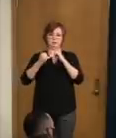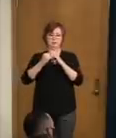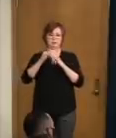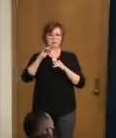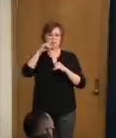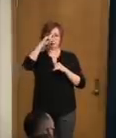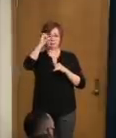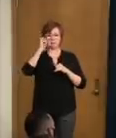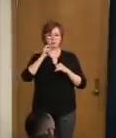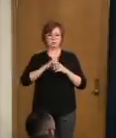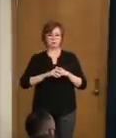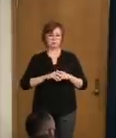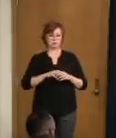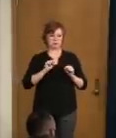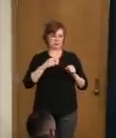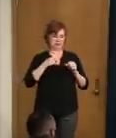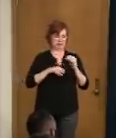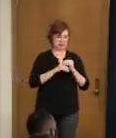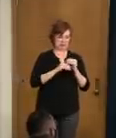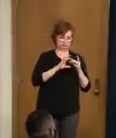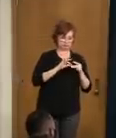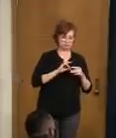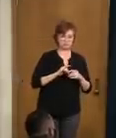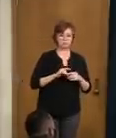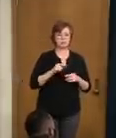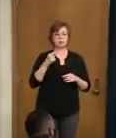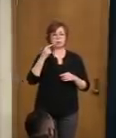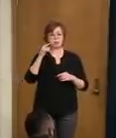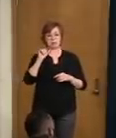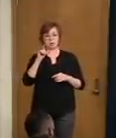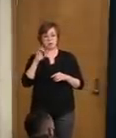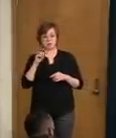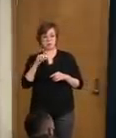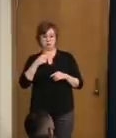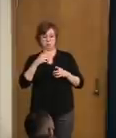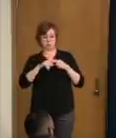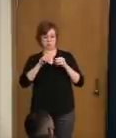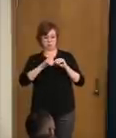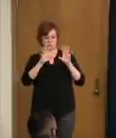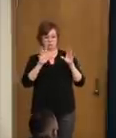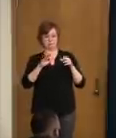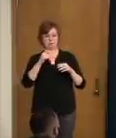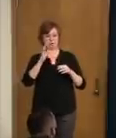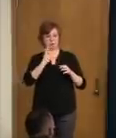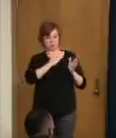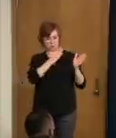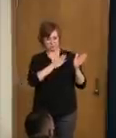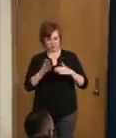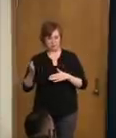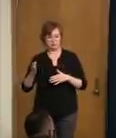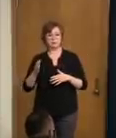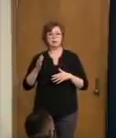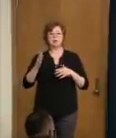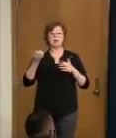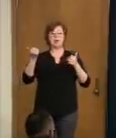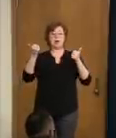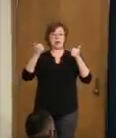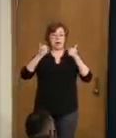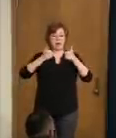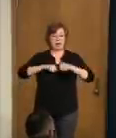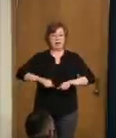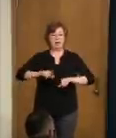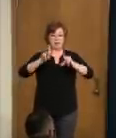So just if I can add, just from a planning perspective, Adam, our plan is that anybody in this province who